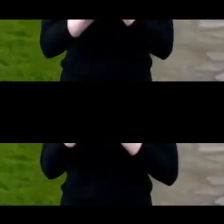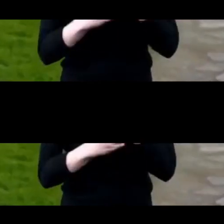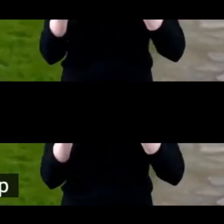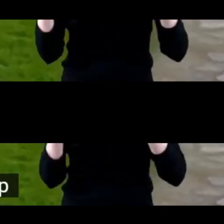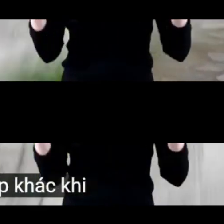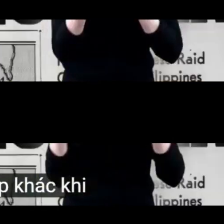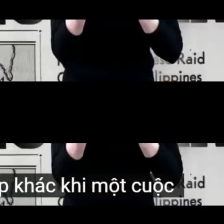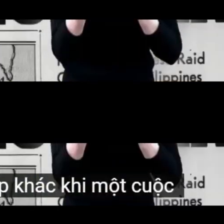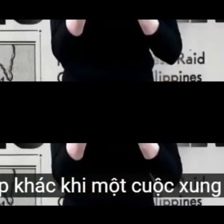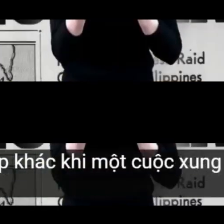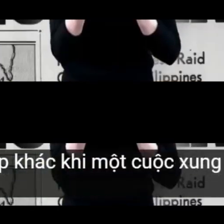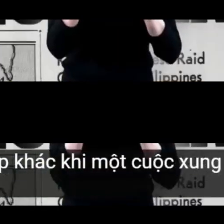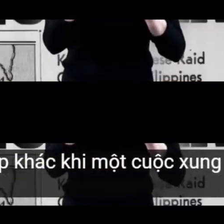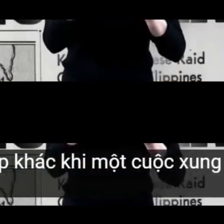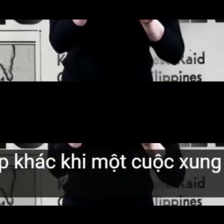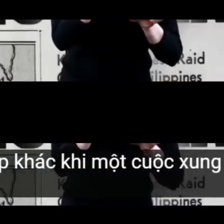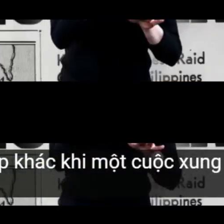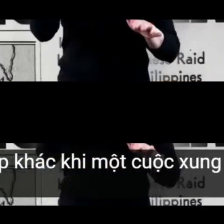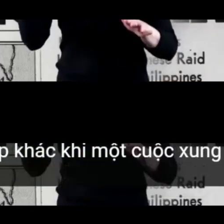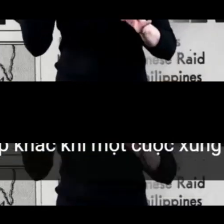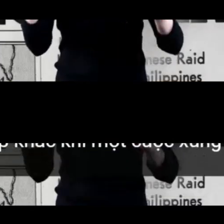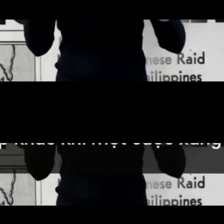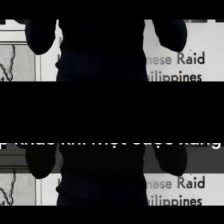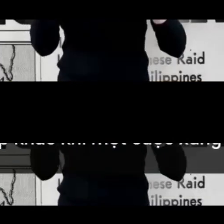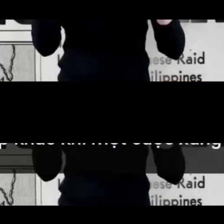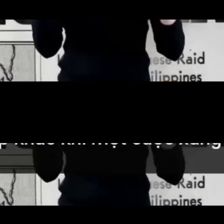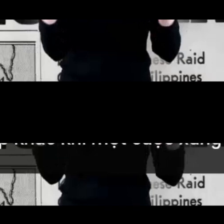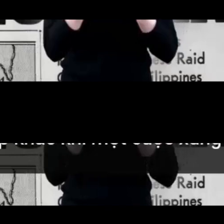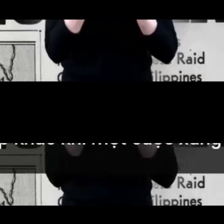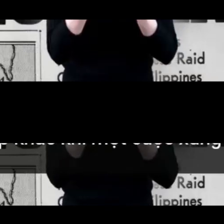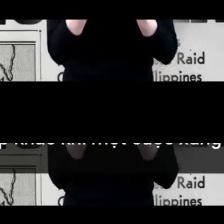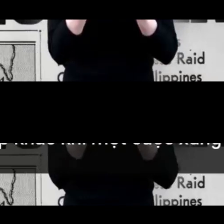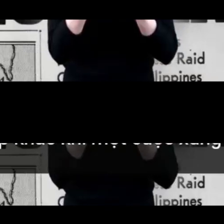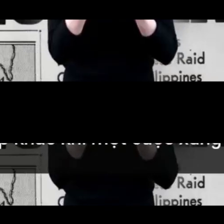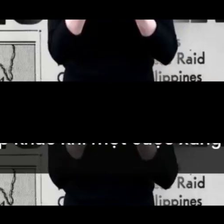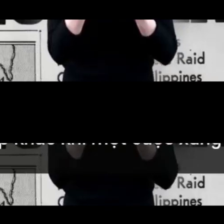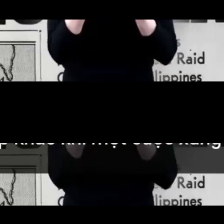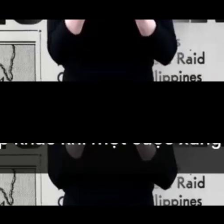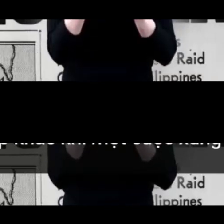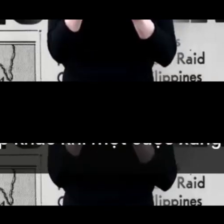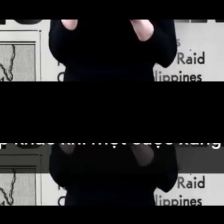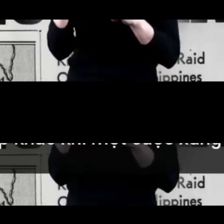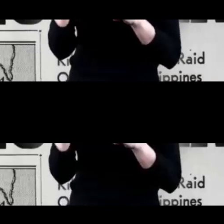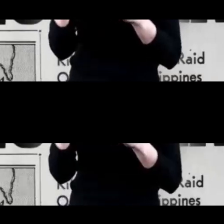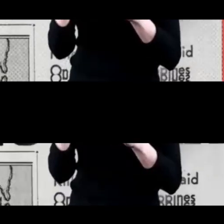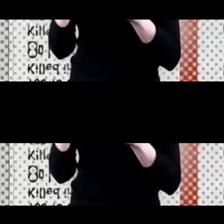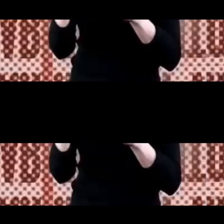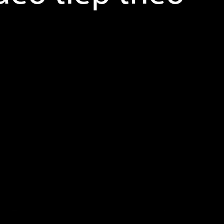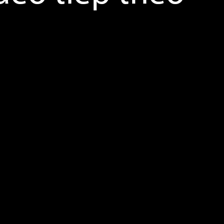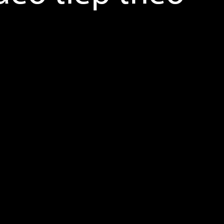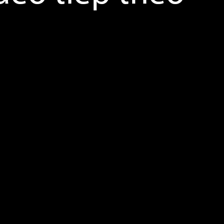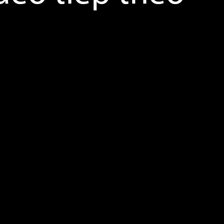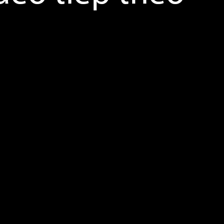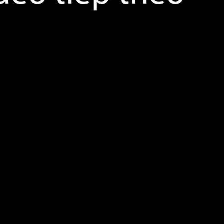conflict, as another terrible world conflict was looming just around the corner.